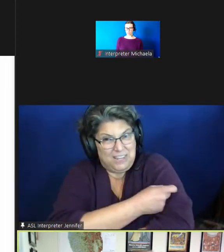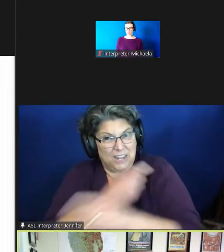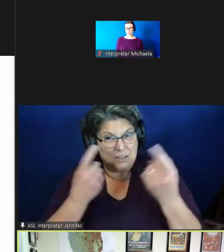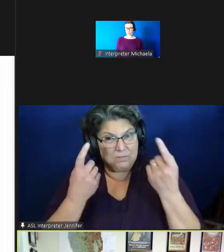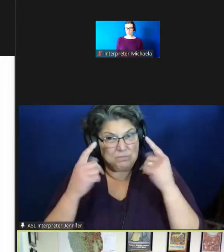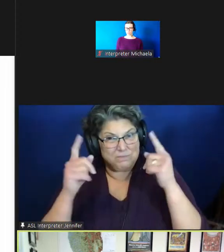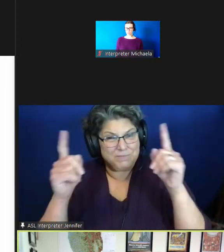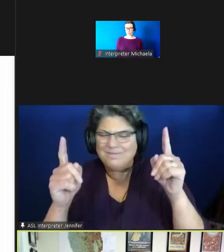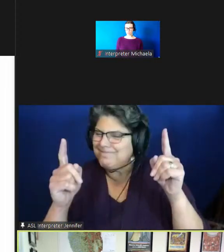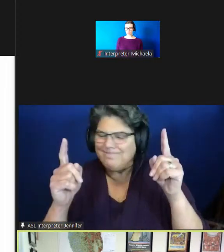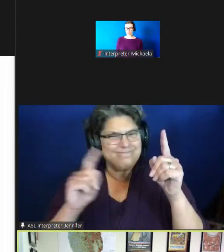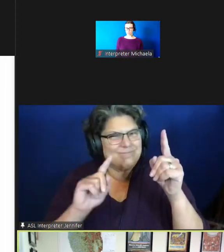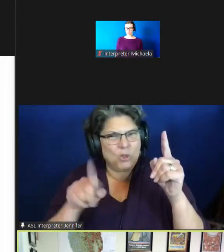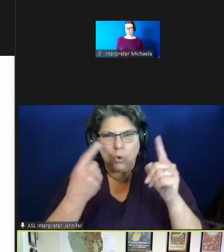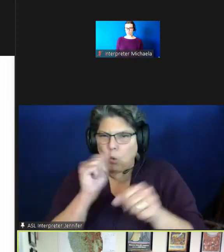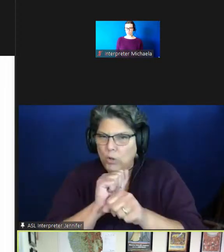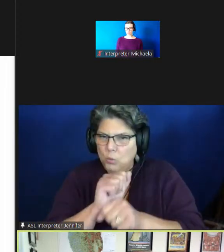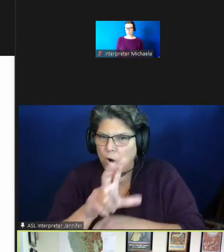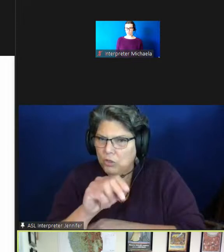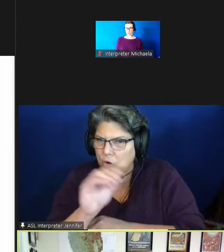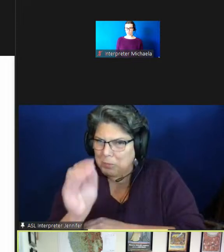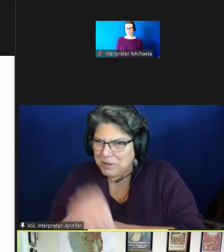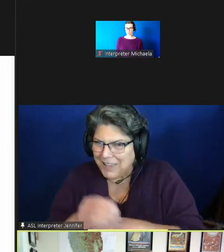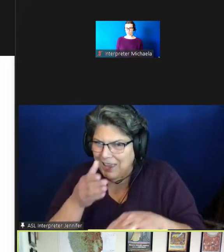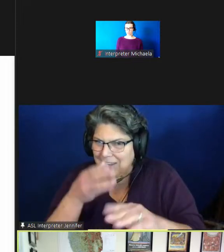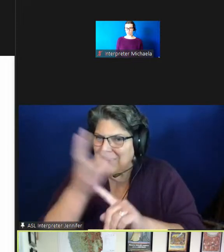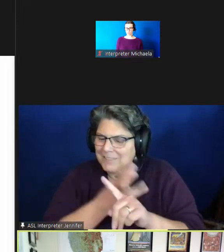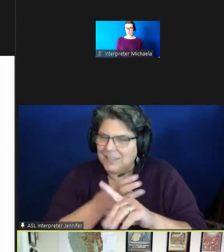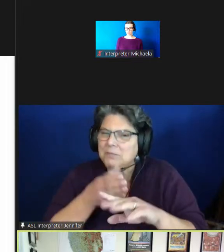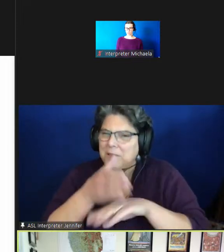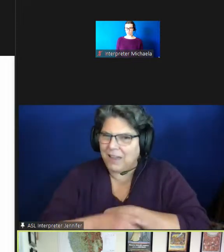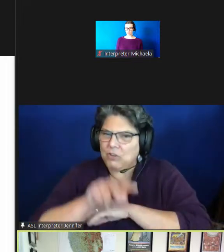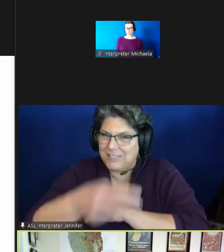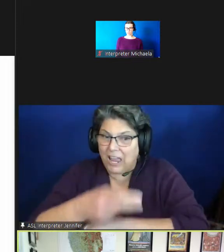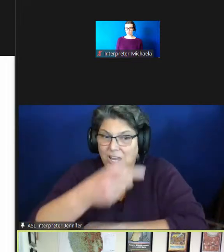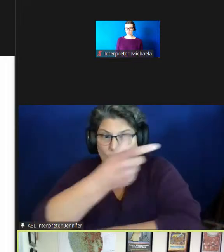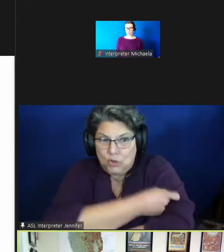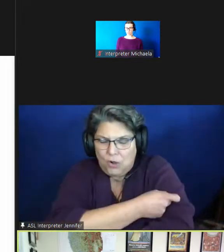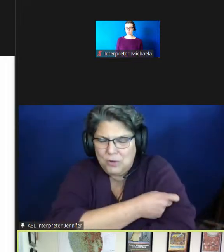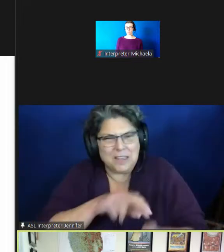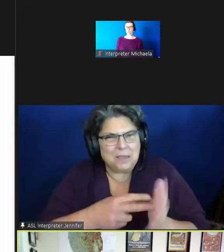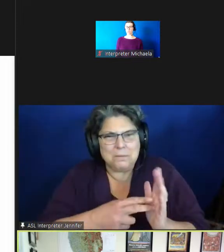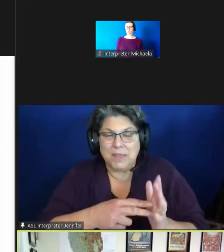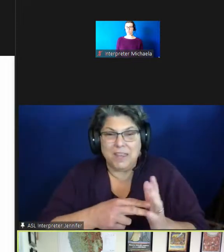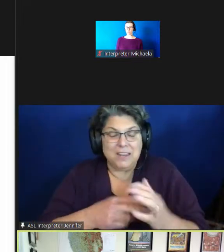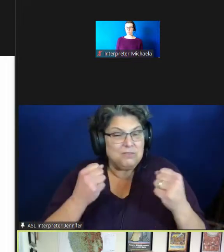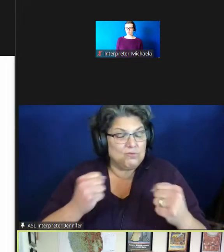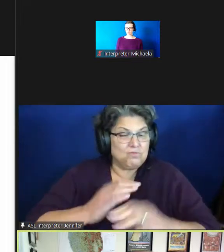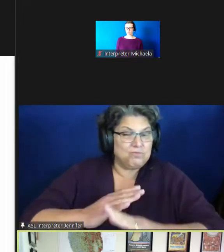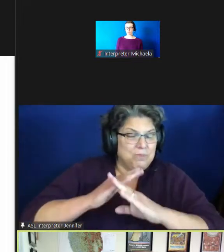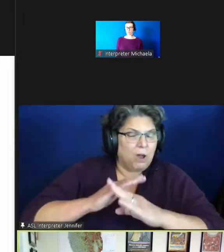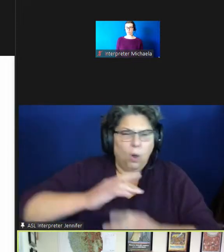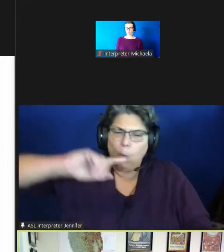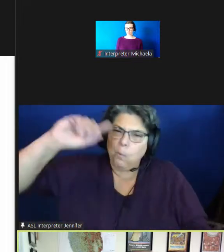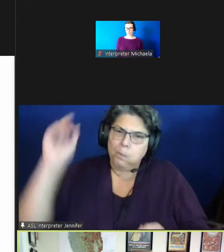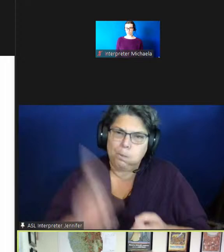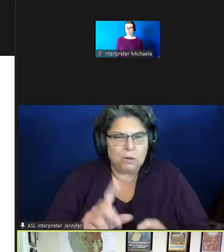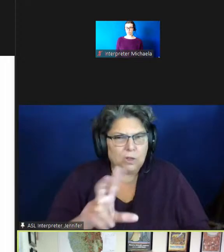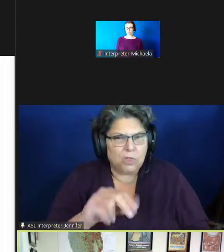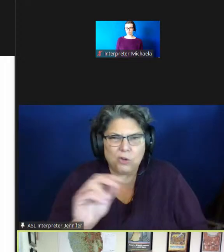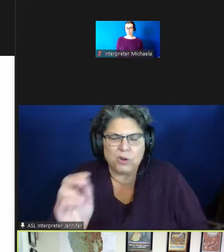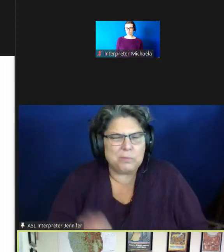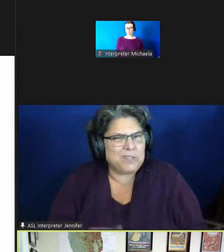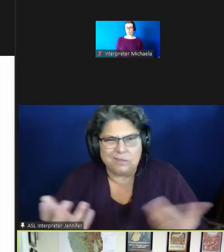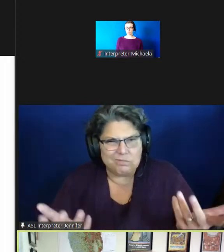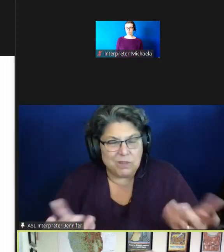only 30% 6 months after the second dose in the primary series. But after the third dose or